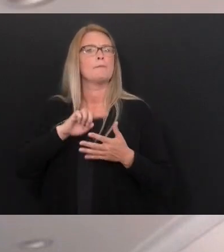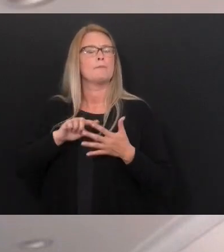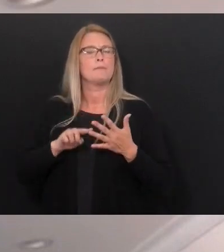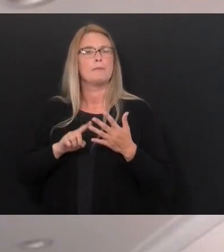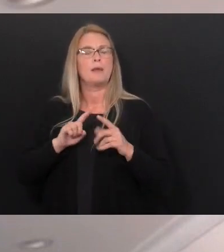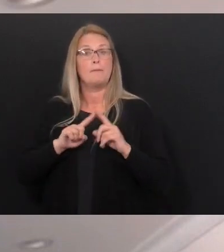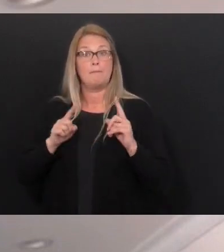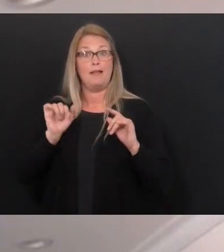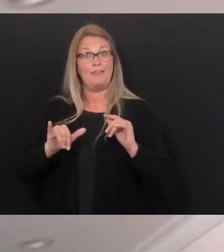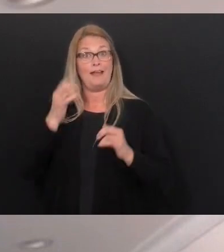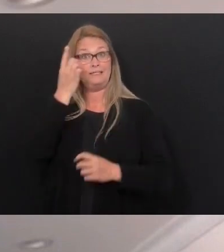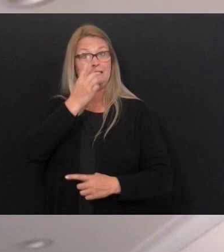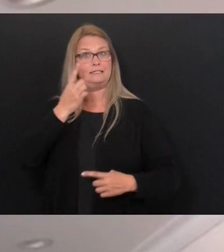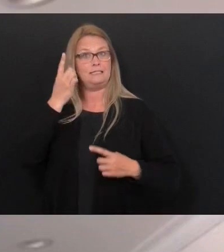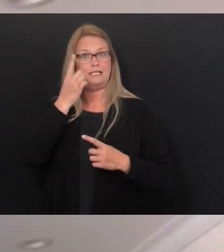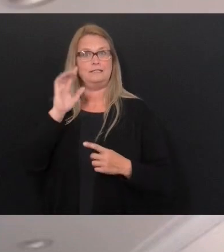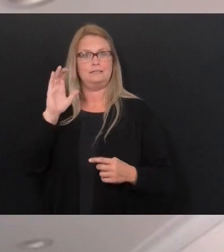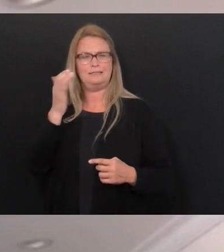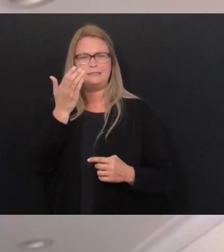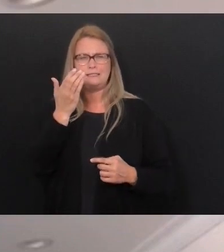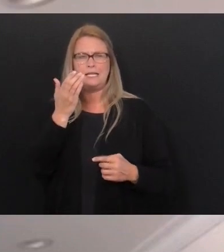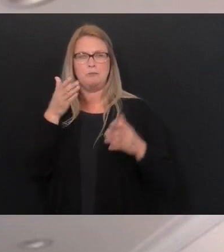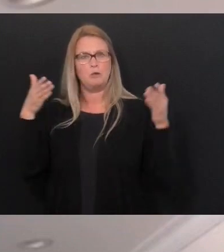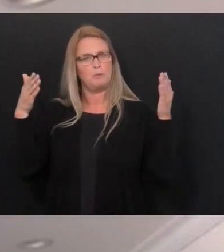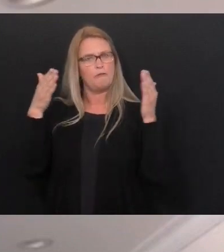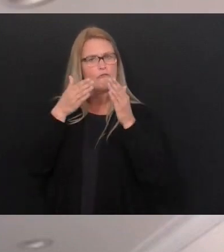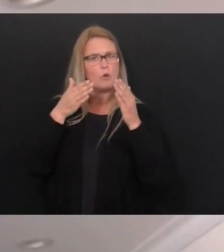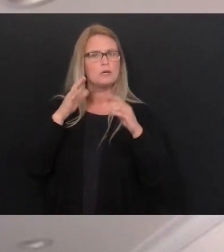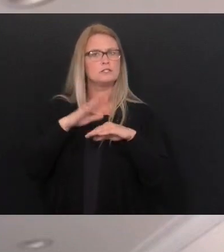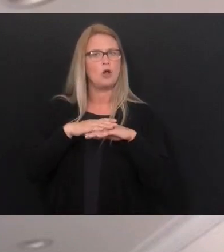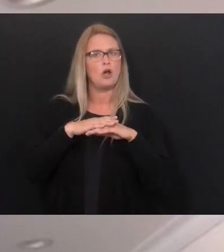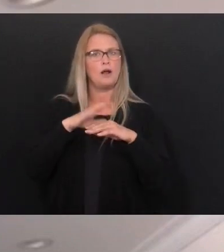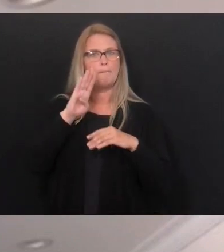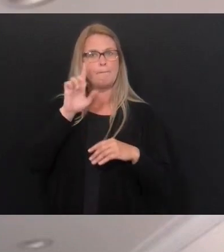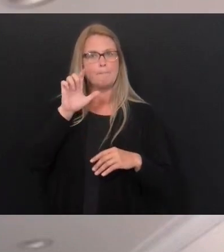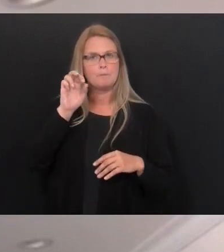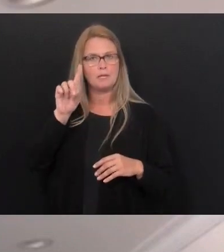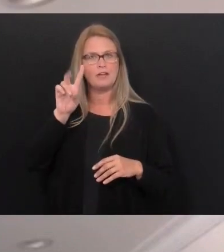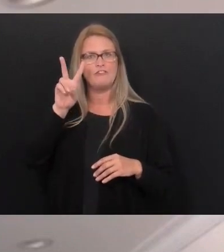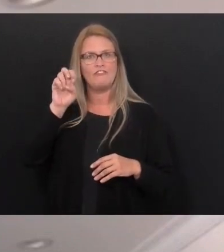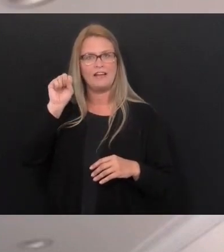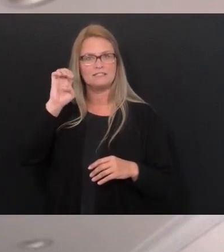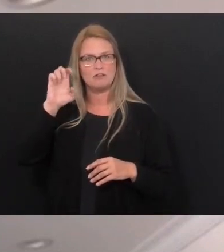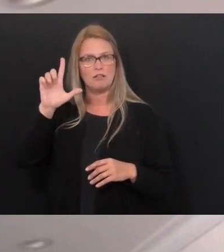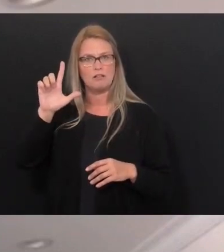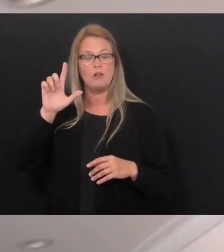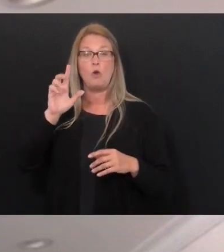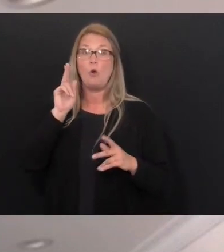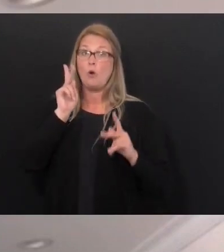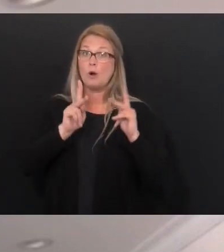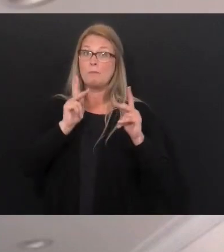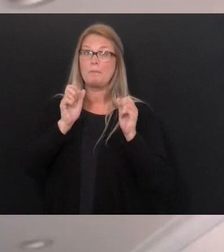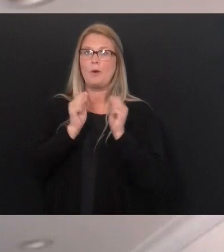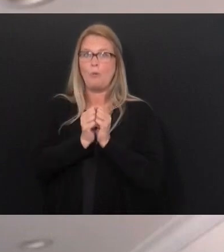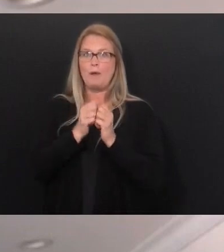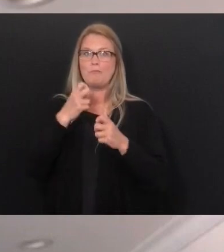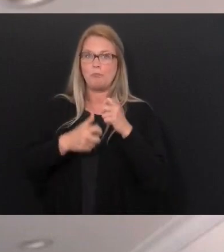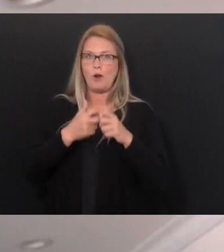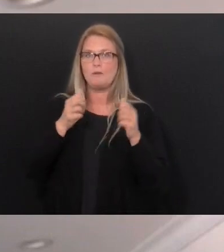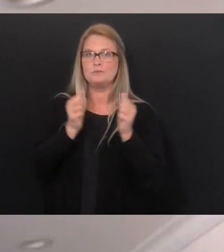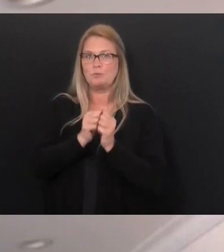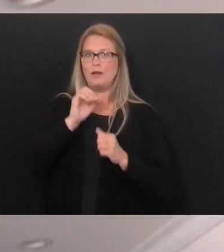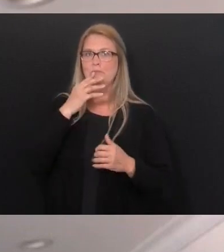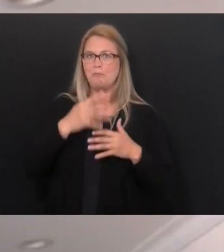this is a disease that seems to be really focusing on blood vessels. And people with existing blood vessel problem